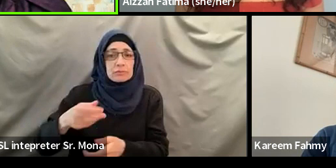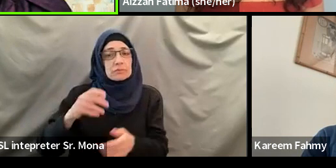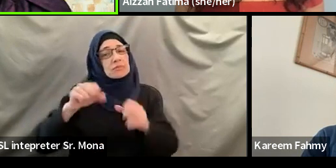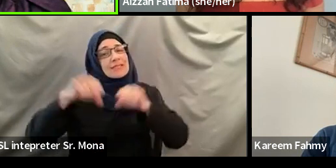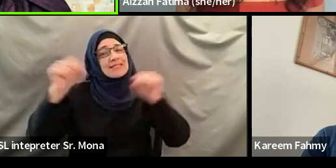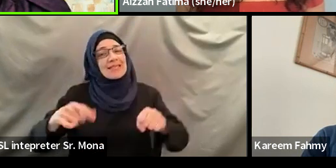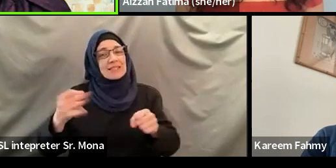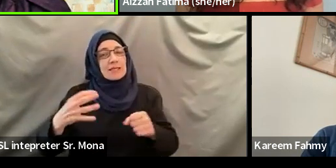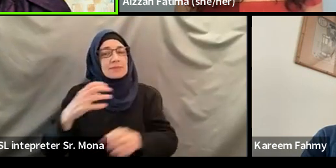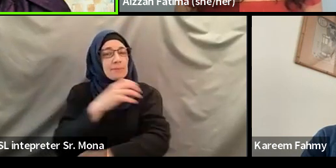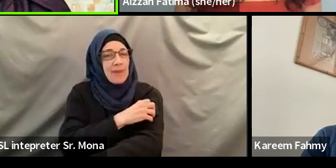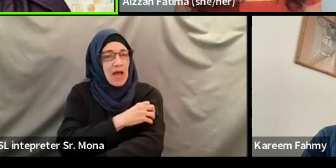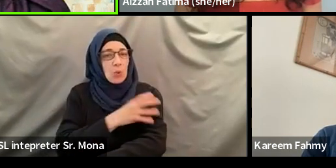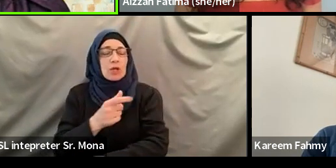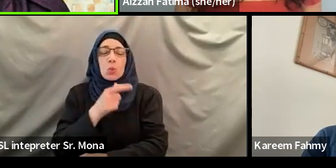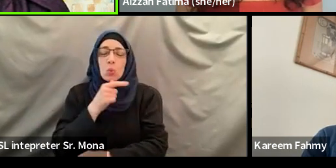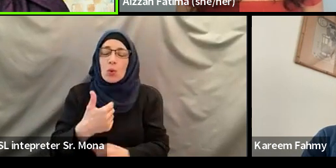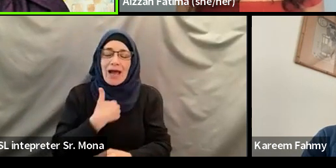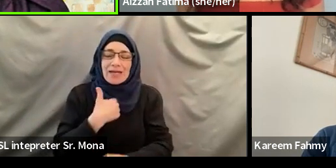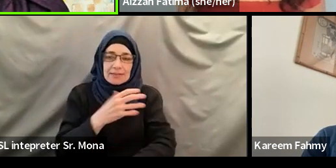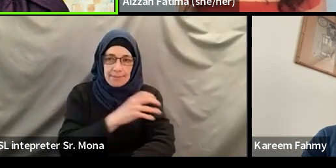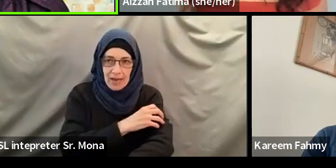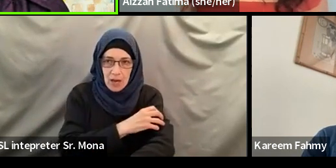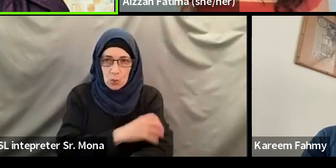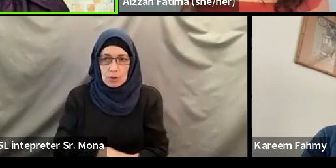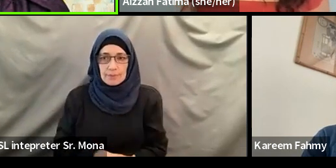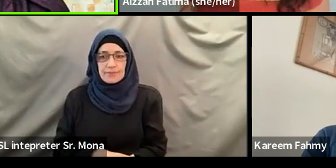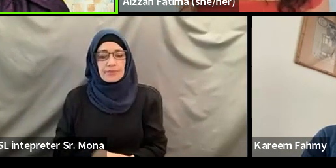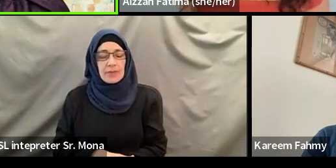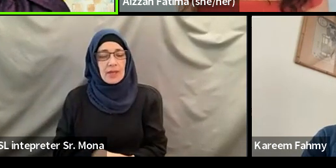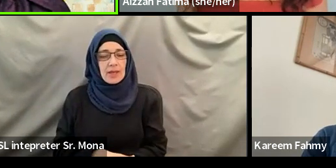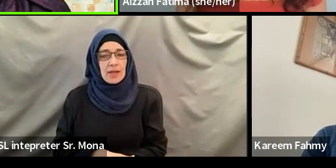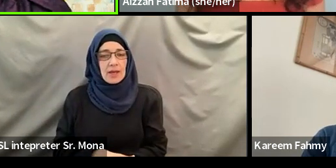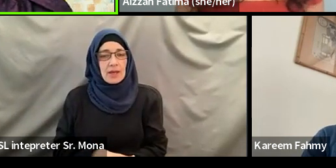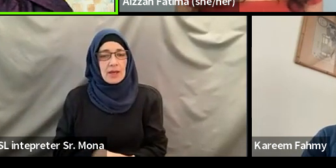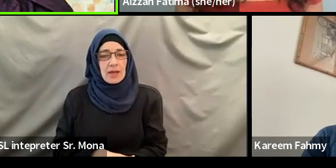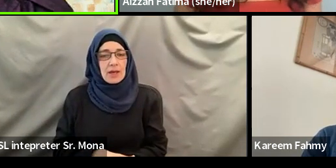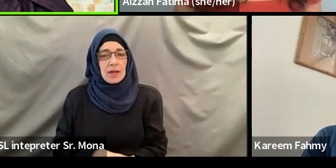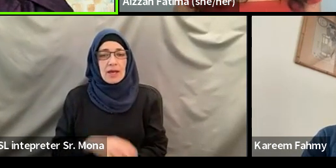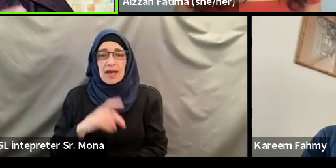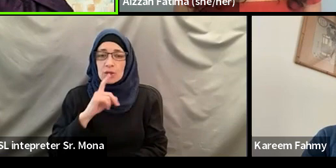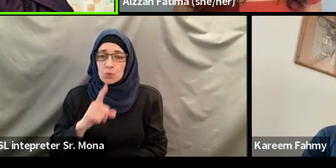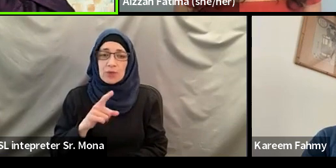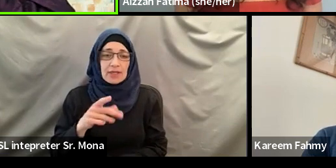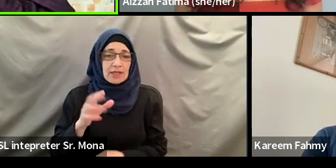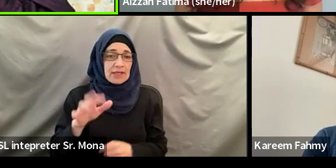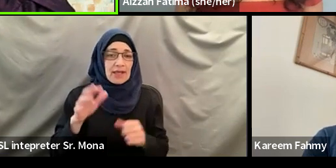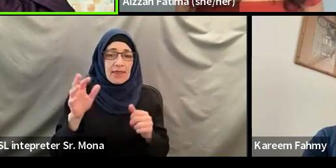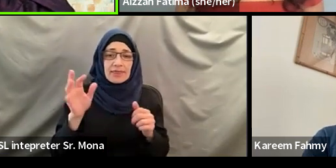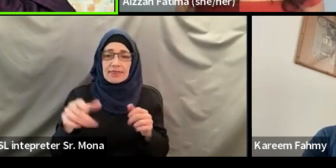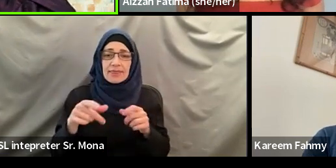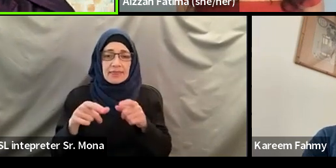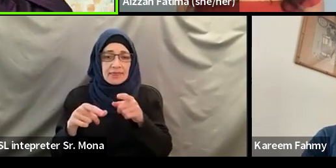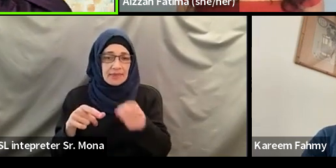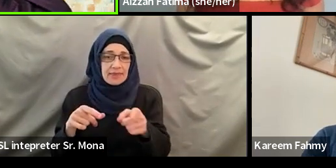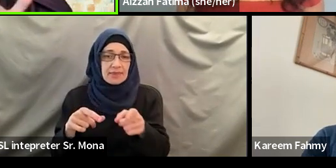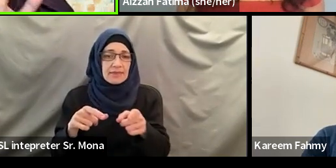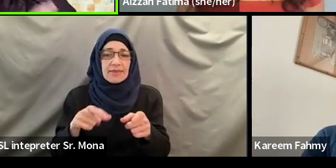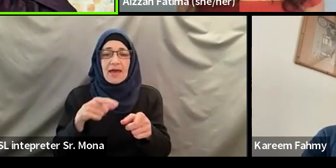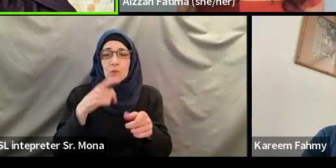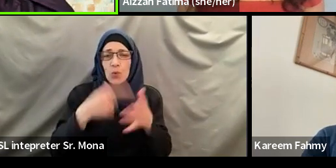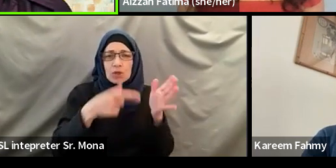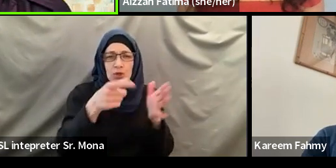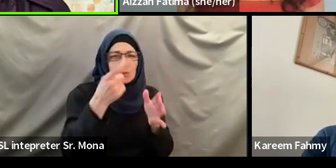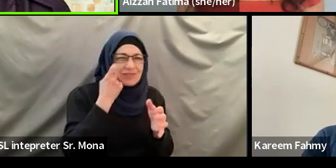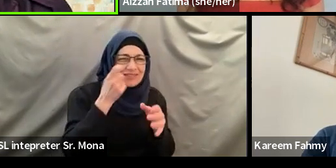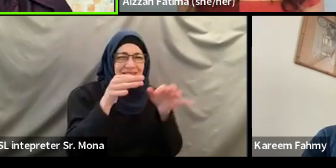the power right here. And the boxes, Aiza, that you were describing in terms of having to be only Saudi or only a Muslim